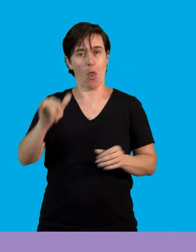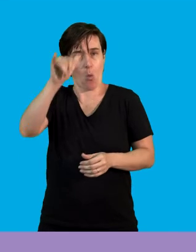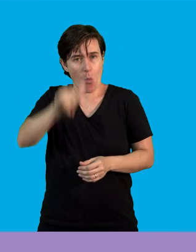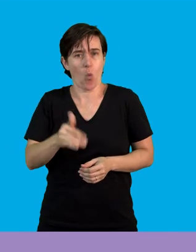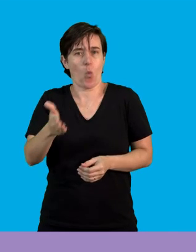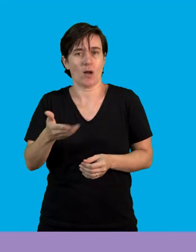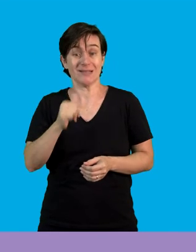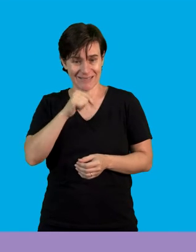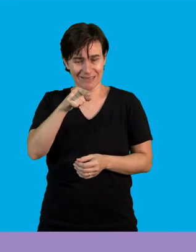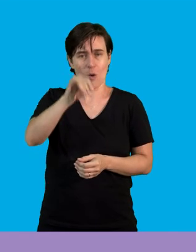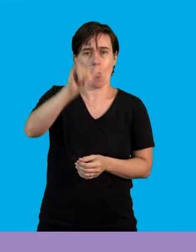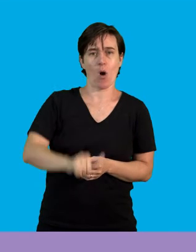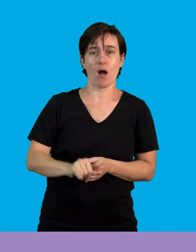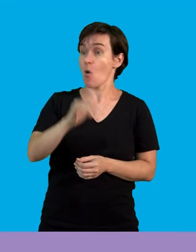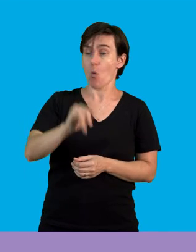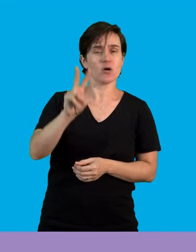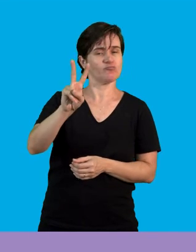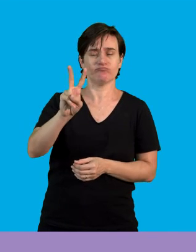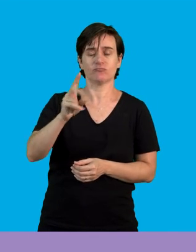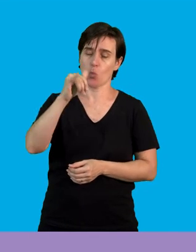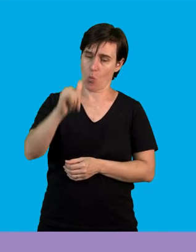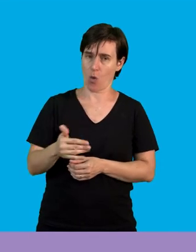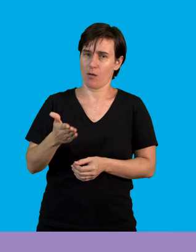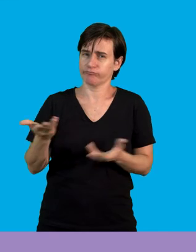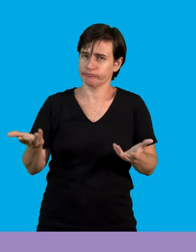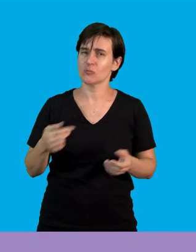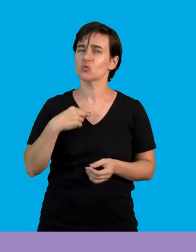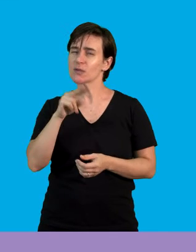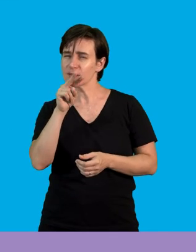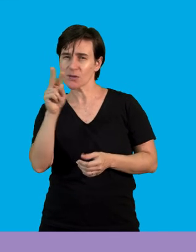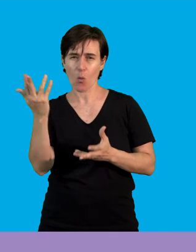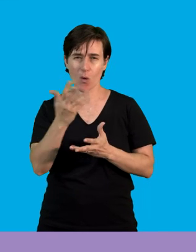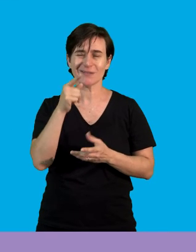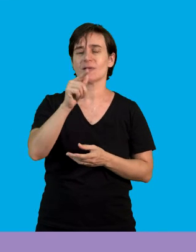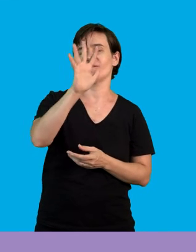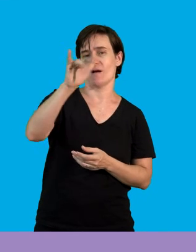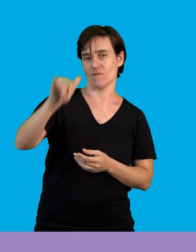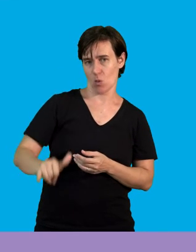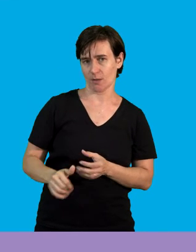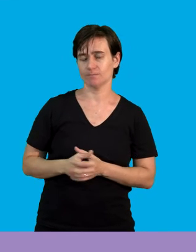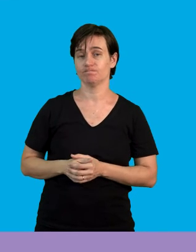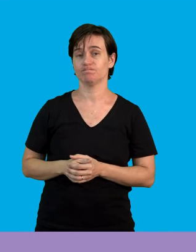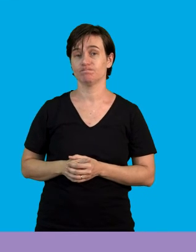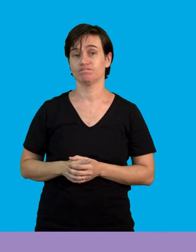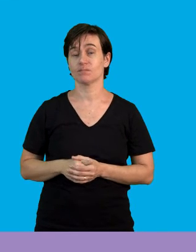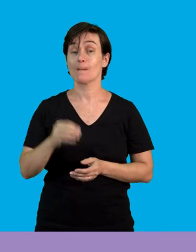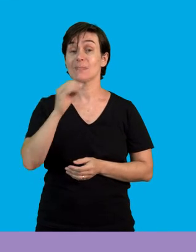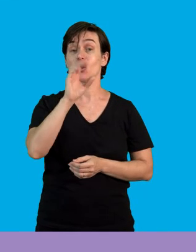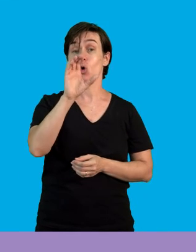have a cube, or it does not have an exponent 4. So that is where 5y is. But then we take